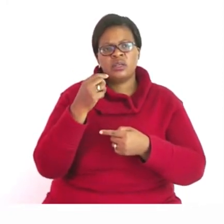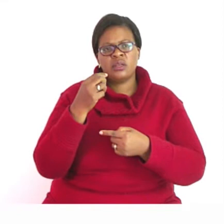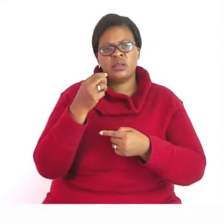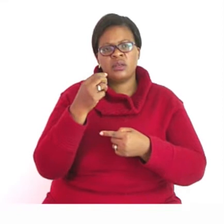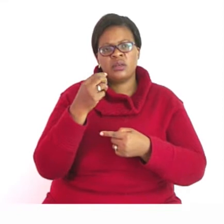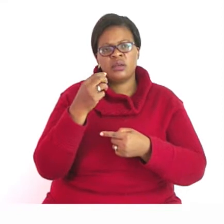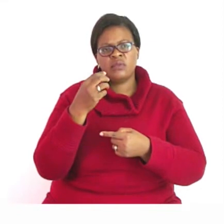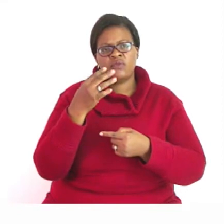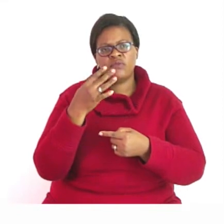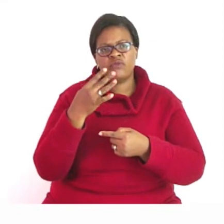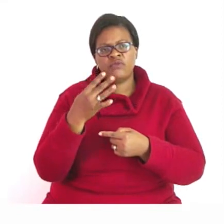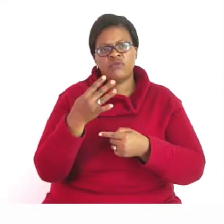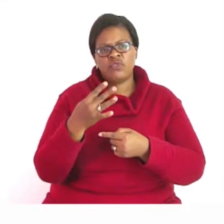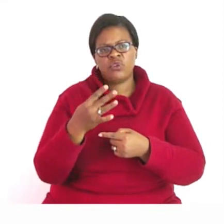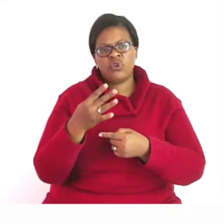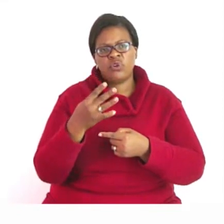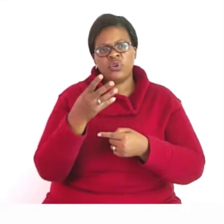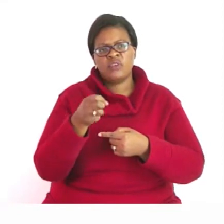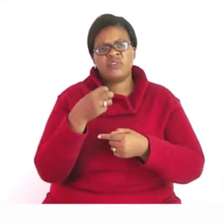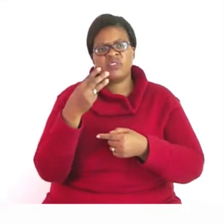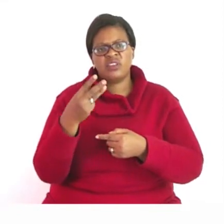get 3.